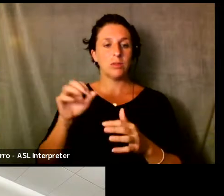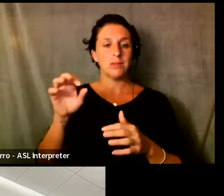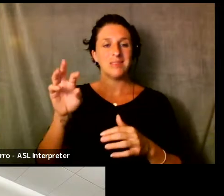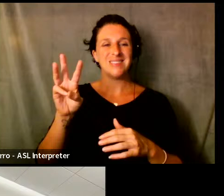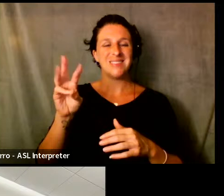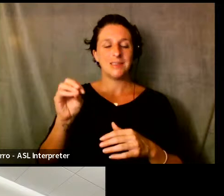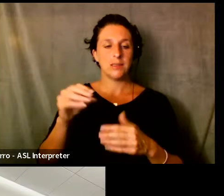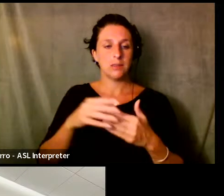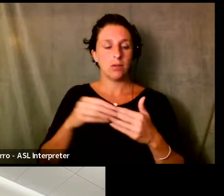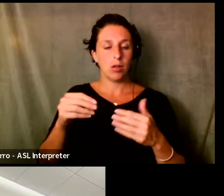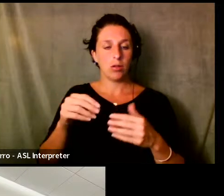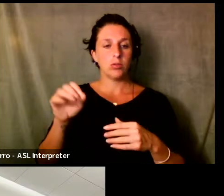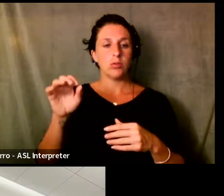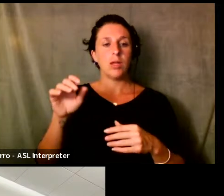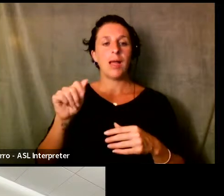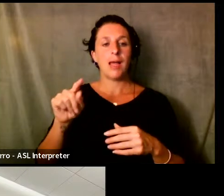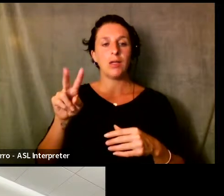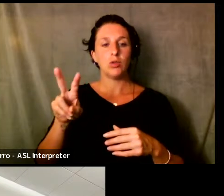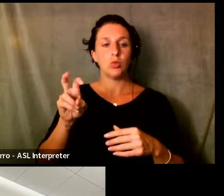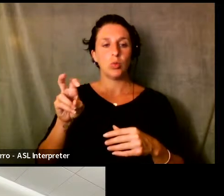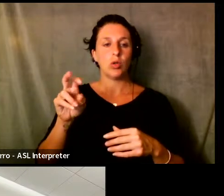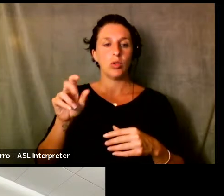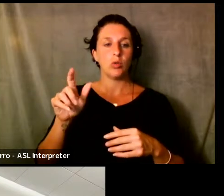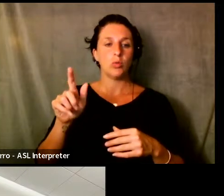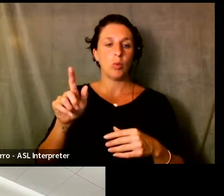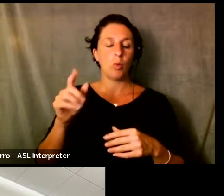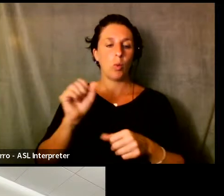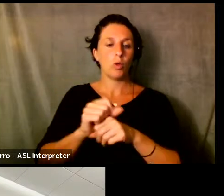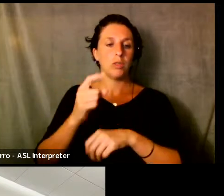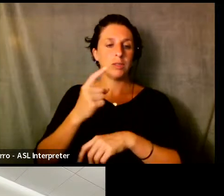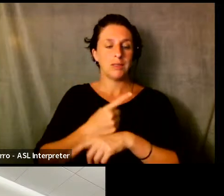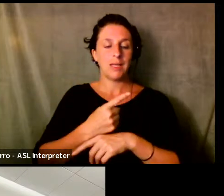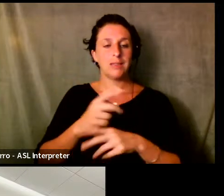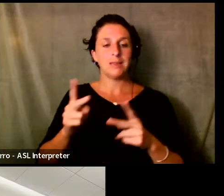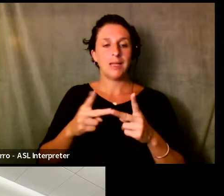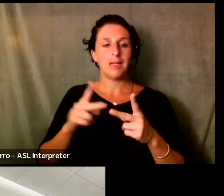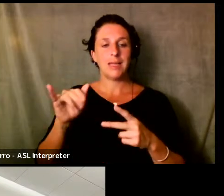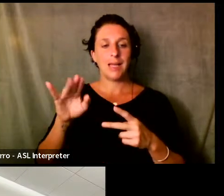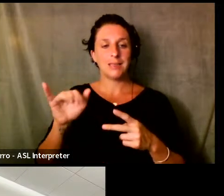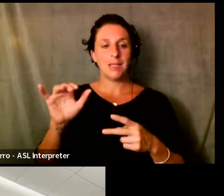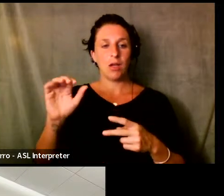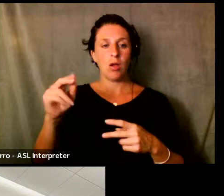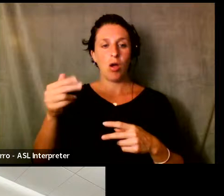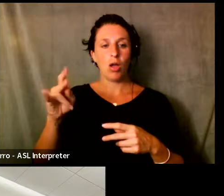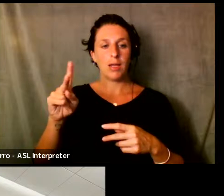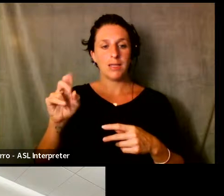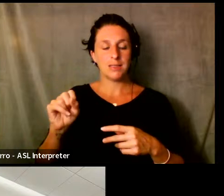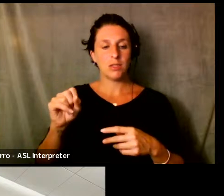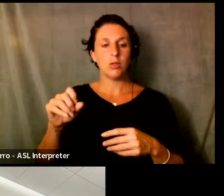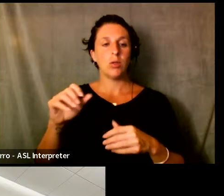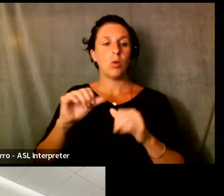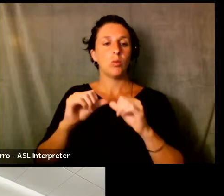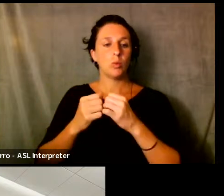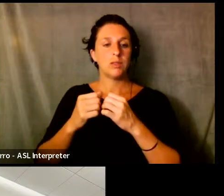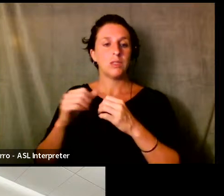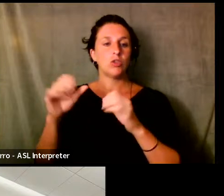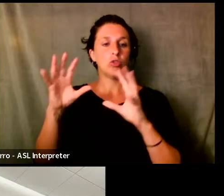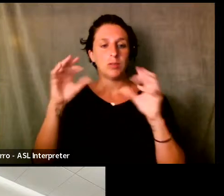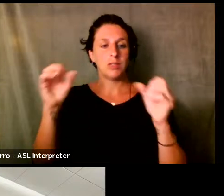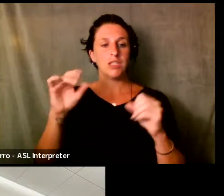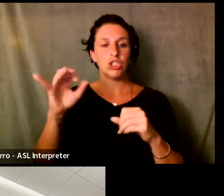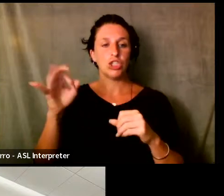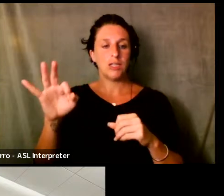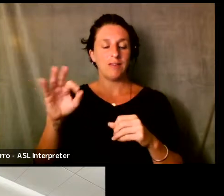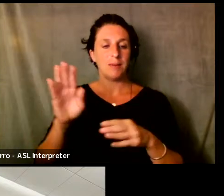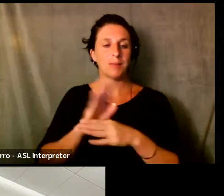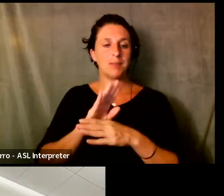$249,060 at 221 workdays. Secondly, Yancey Hawkins, Associate Superintendent, Chief Business